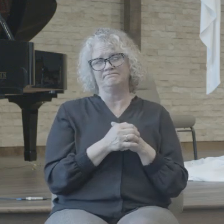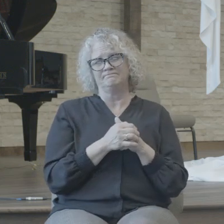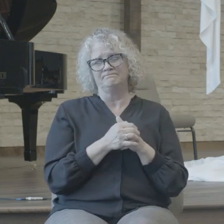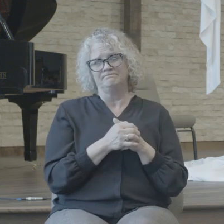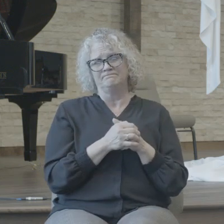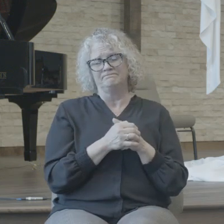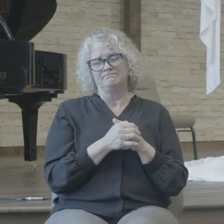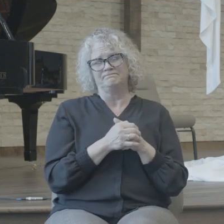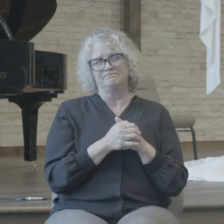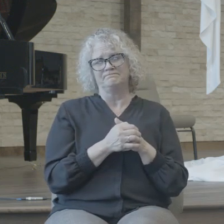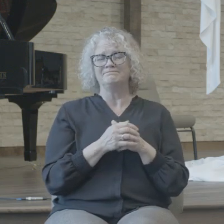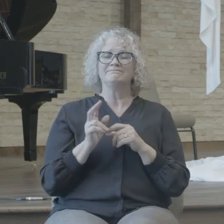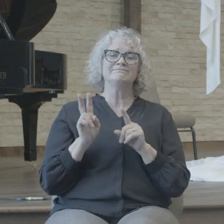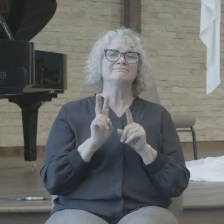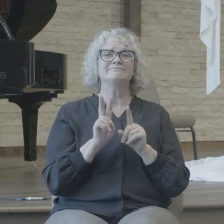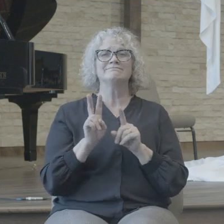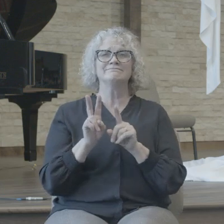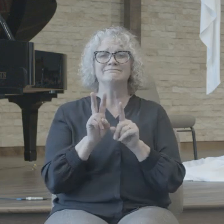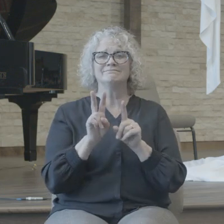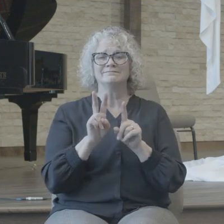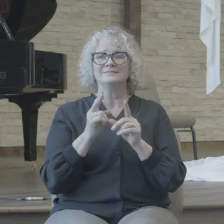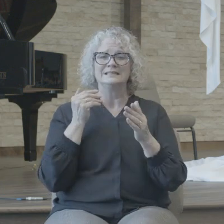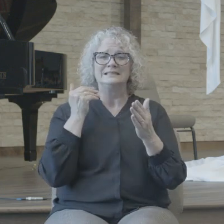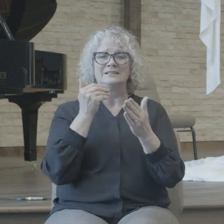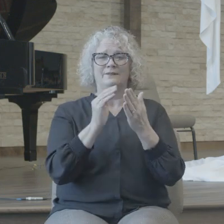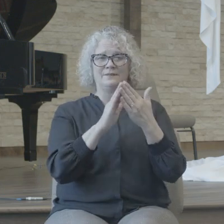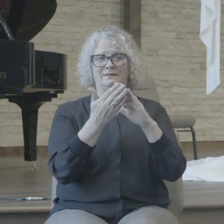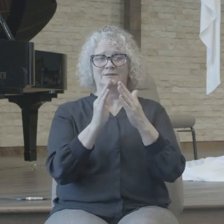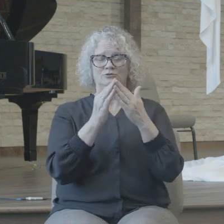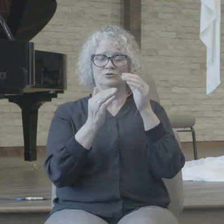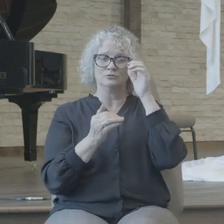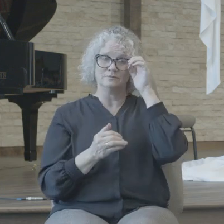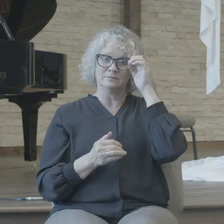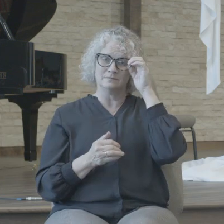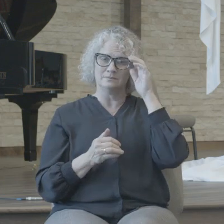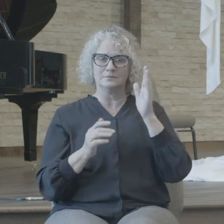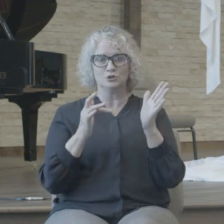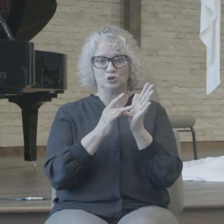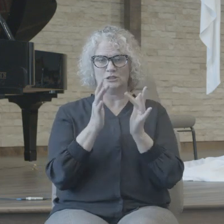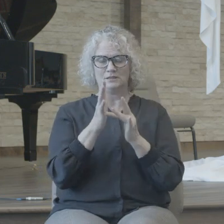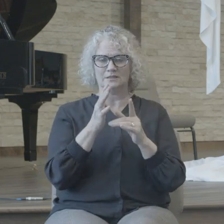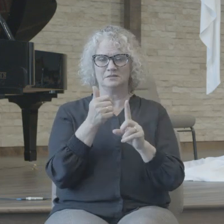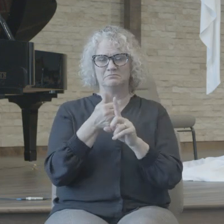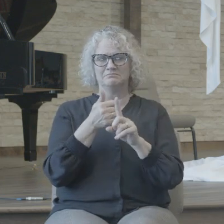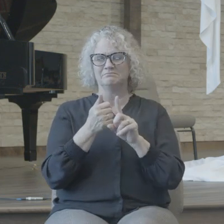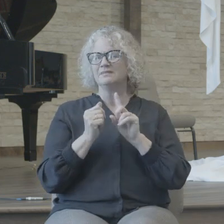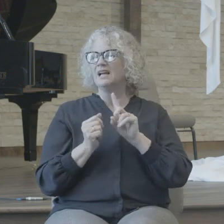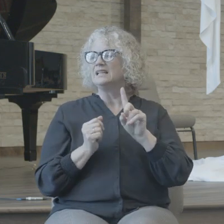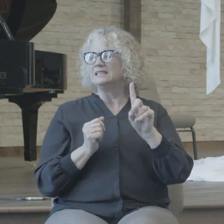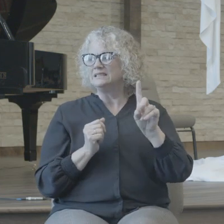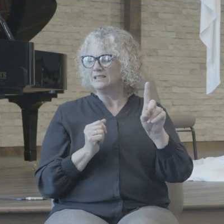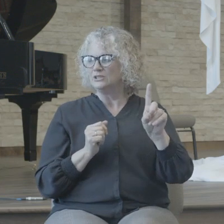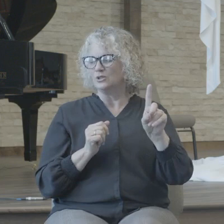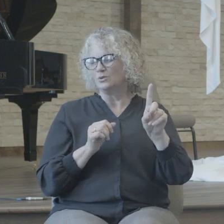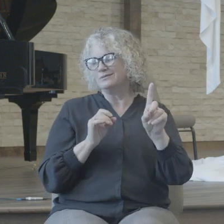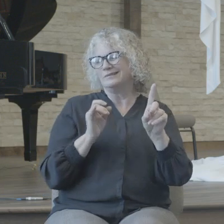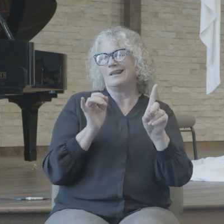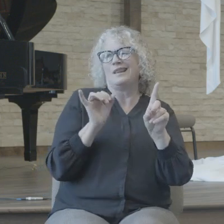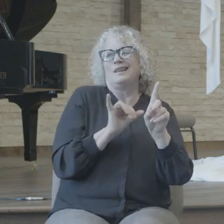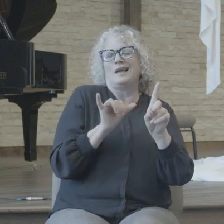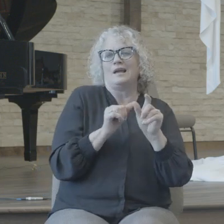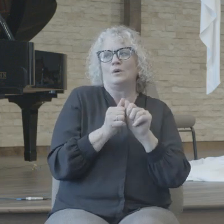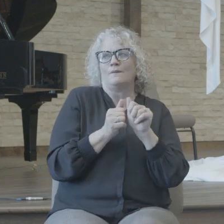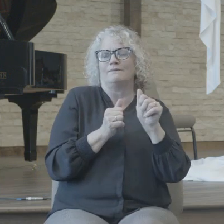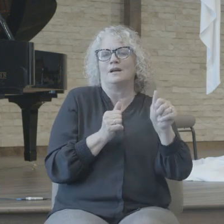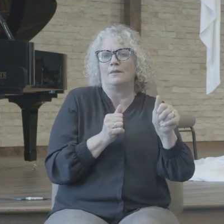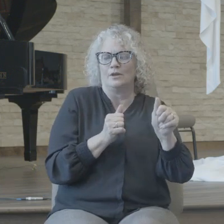As they approached the village to which they were going, Jesus continued on as if he were going farther. But they urged